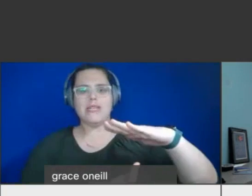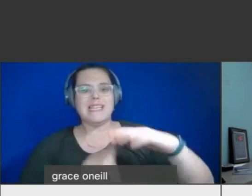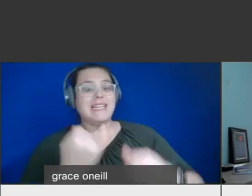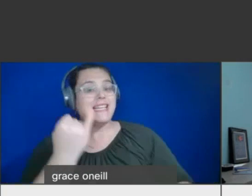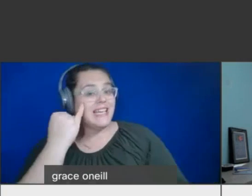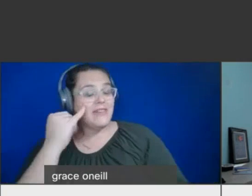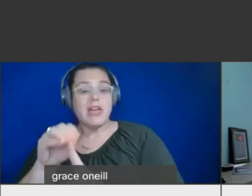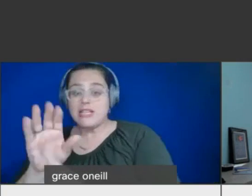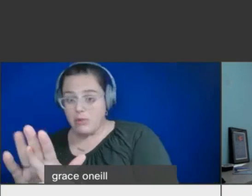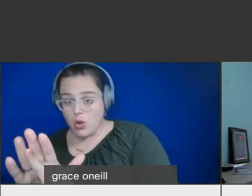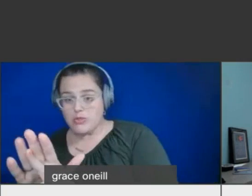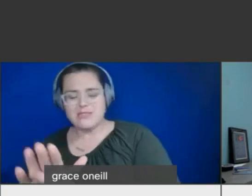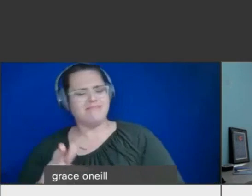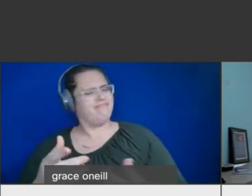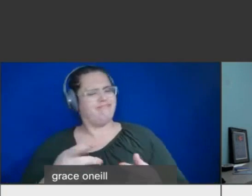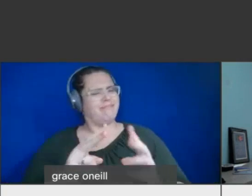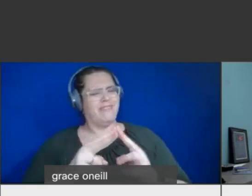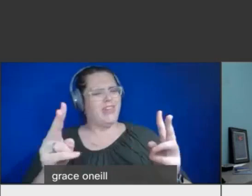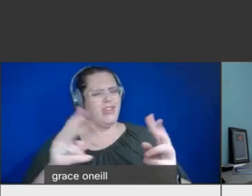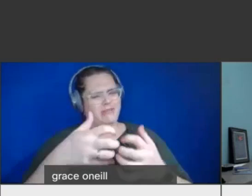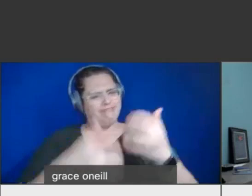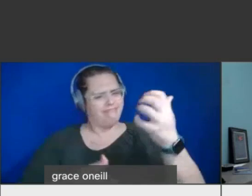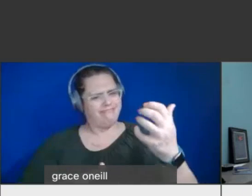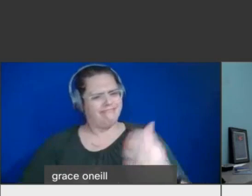exposed. Pretty inconsistent.